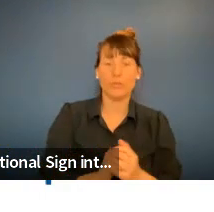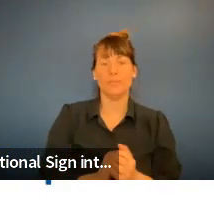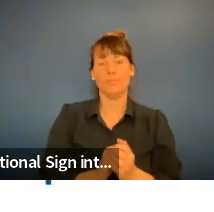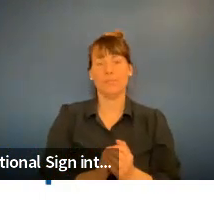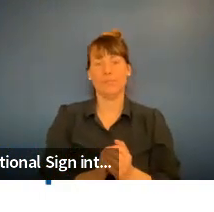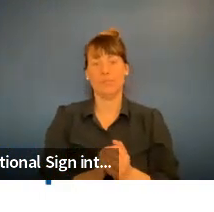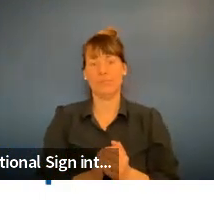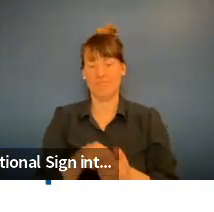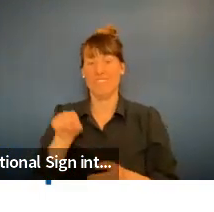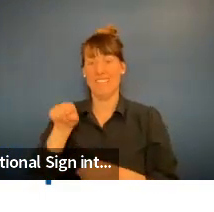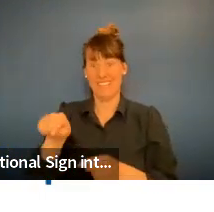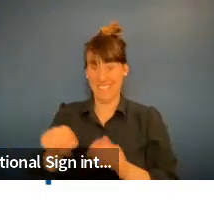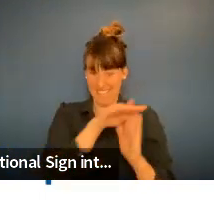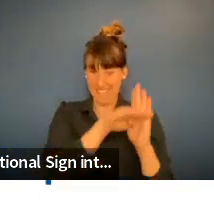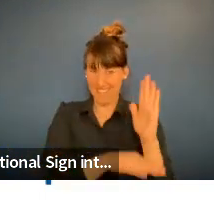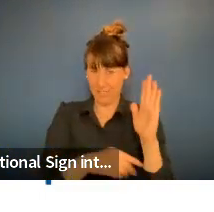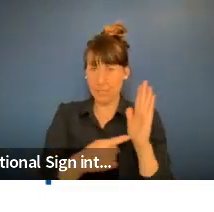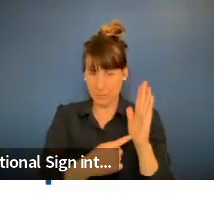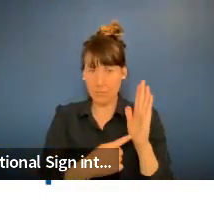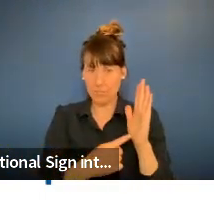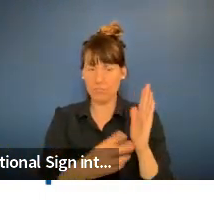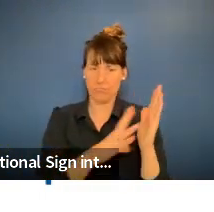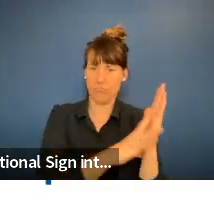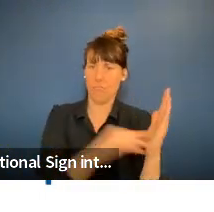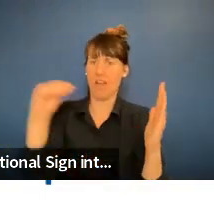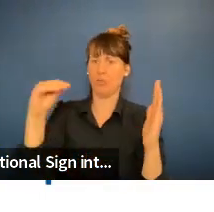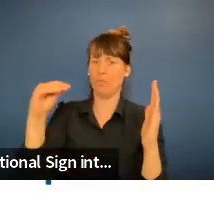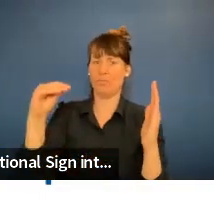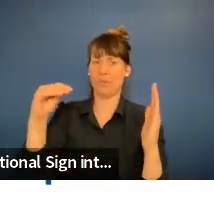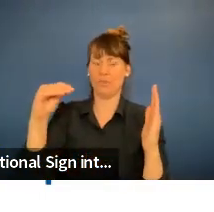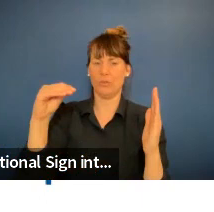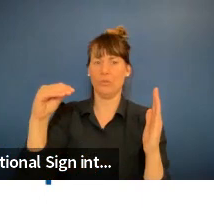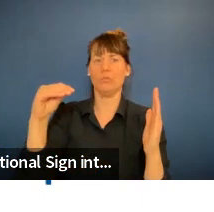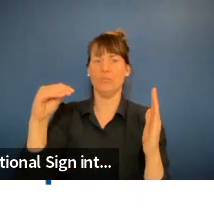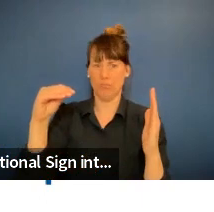technology budget to accommodate the new needs which came out from the national list.